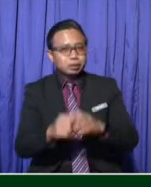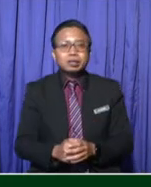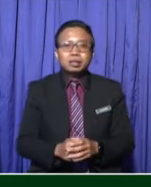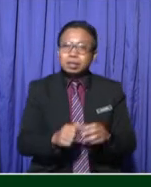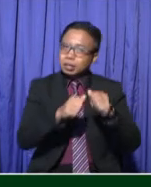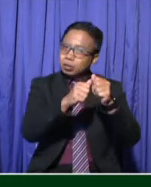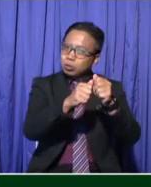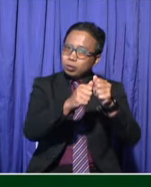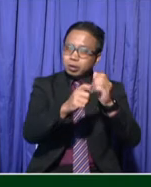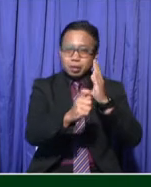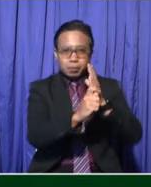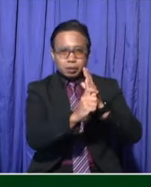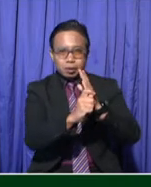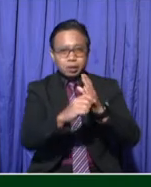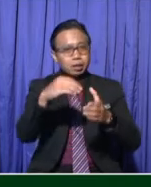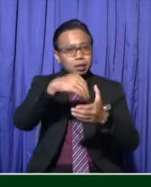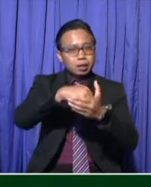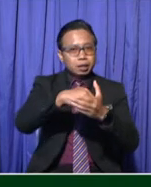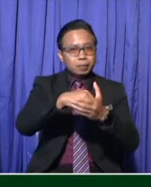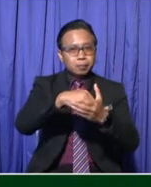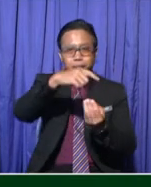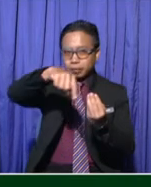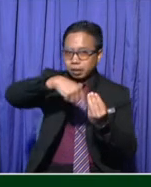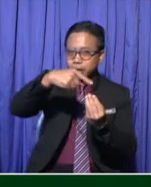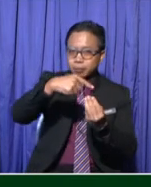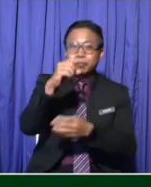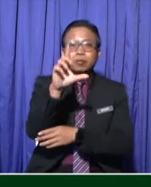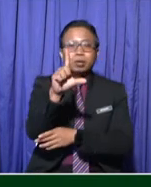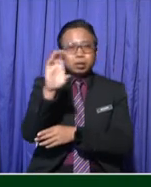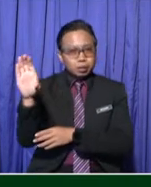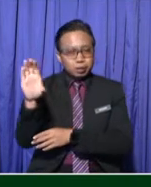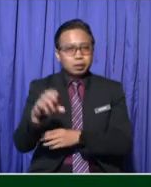addition within 100. And finally,